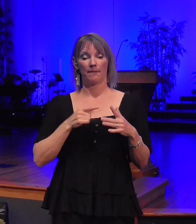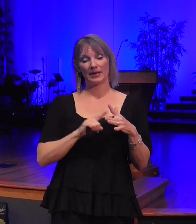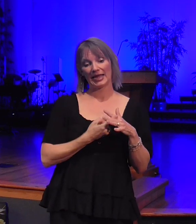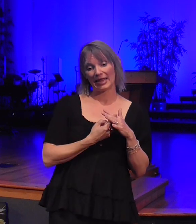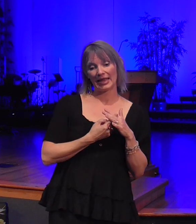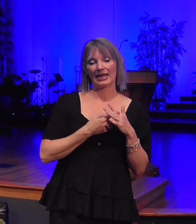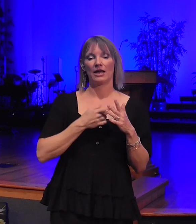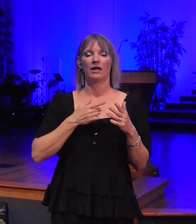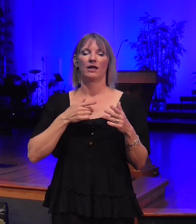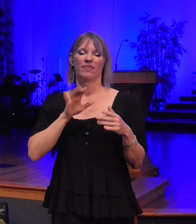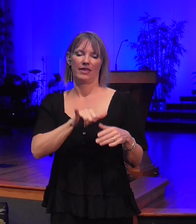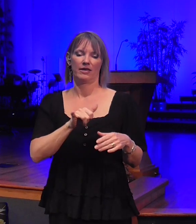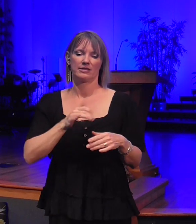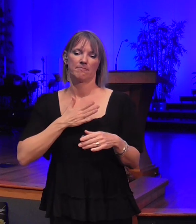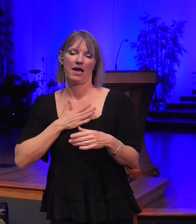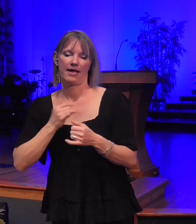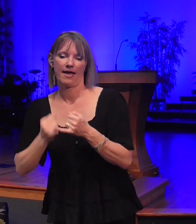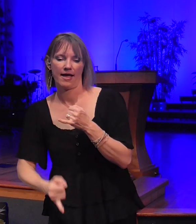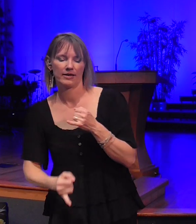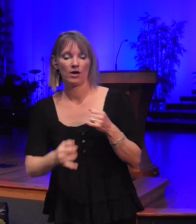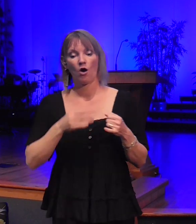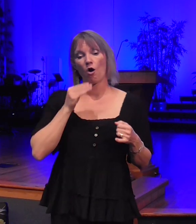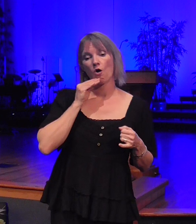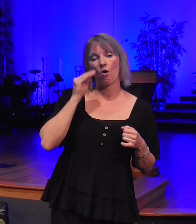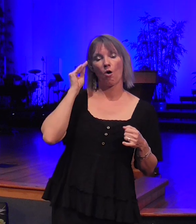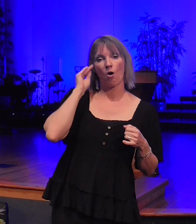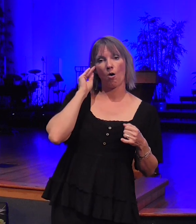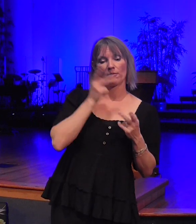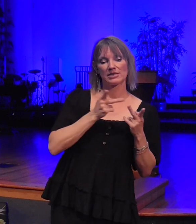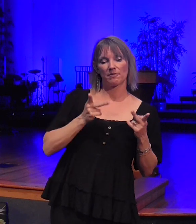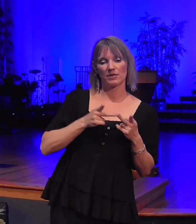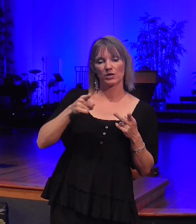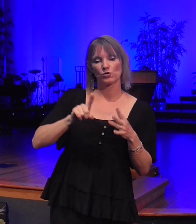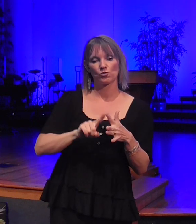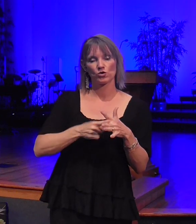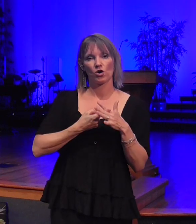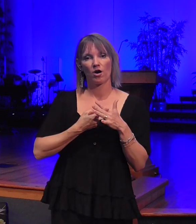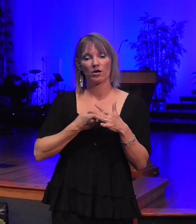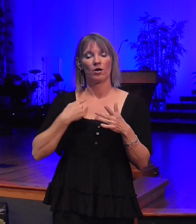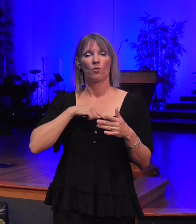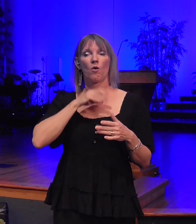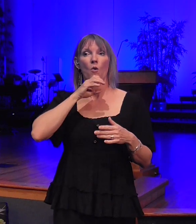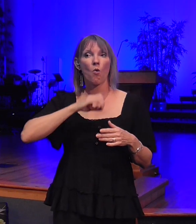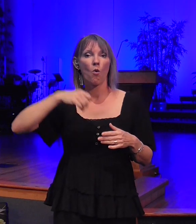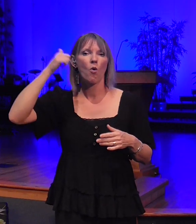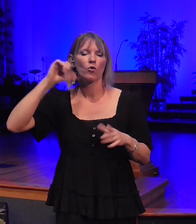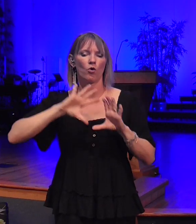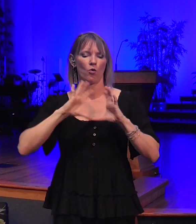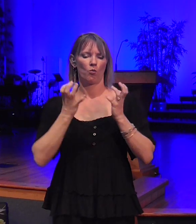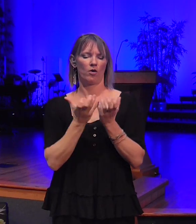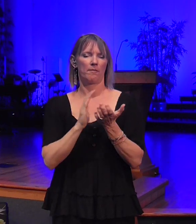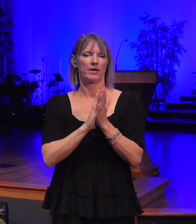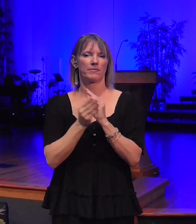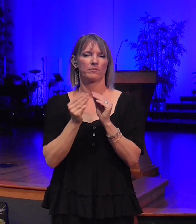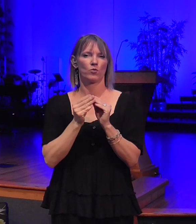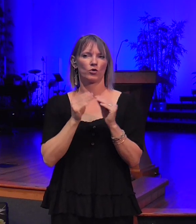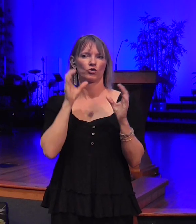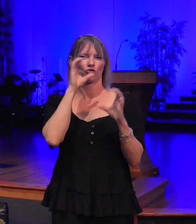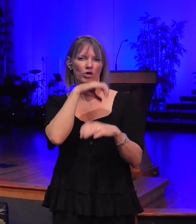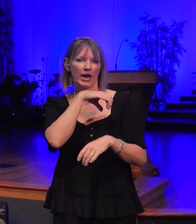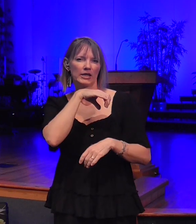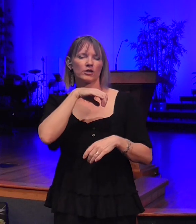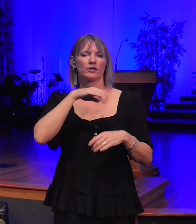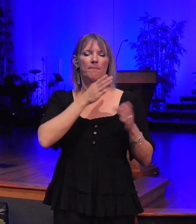end," or "Home is where one starts from. As we grow older, the world becomes stranger, the pattern more